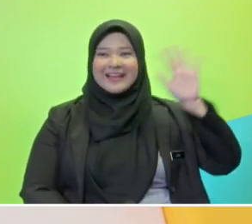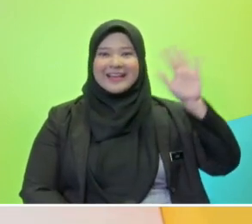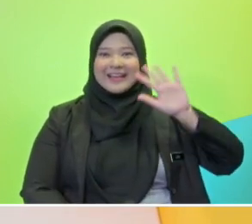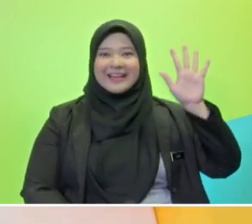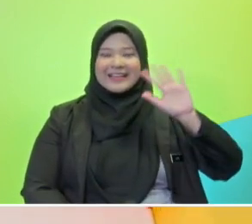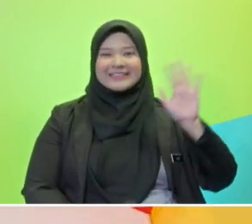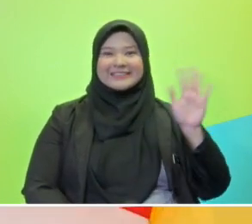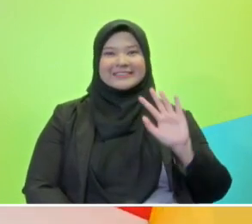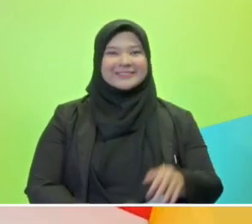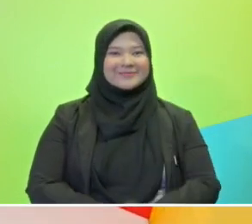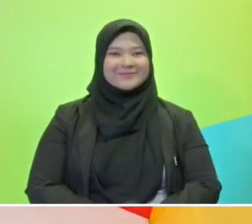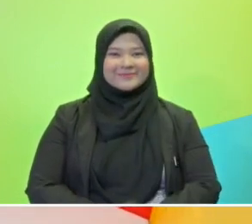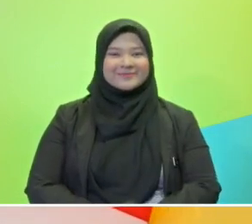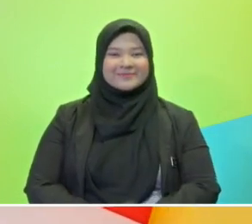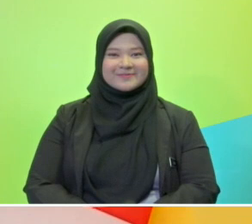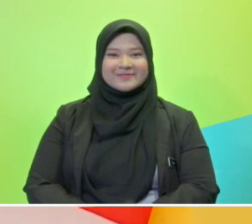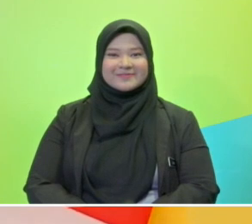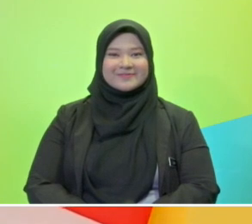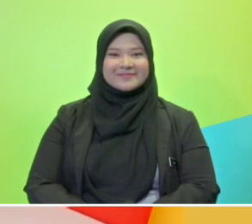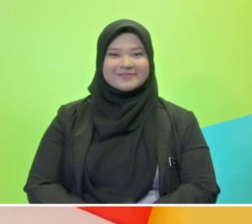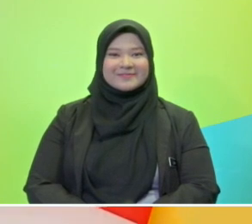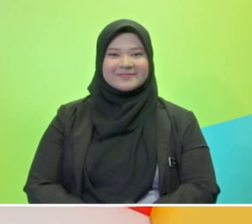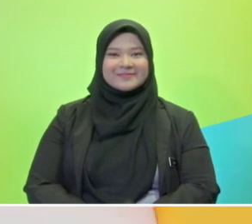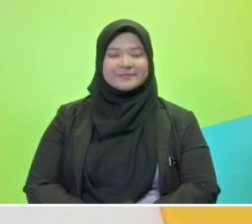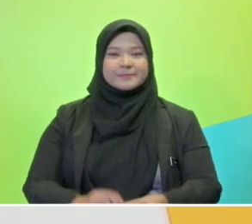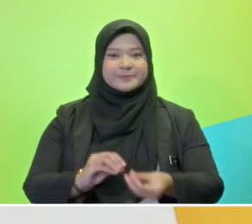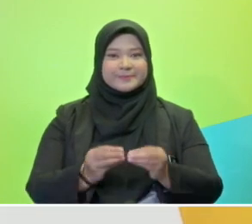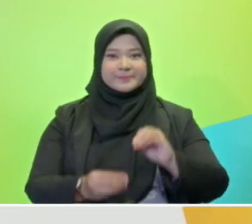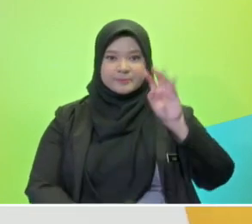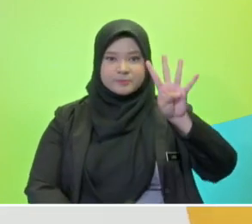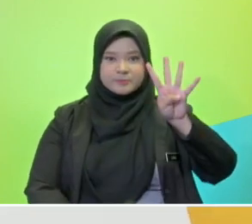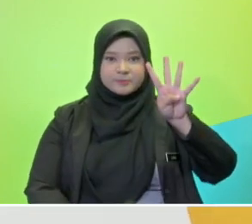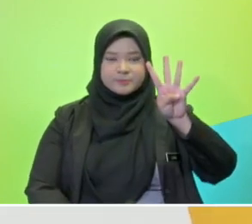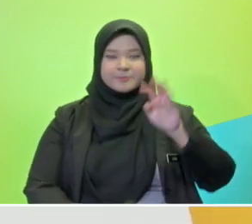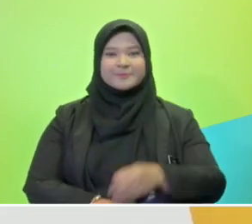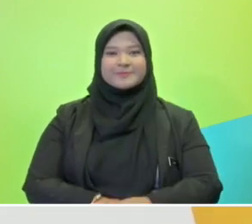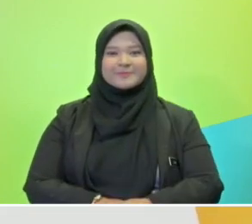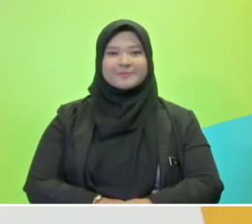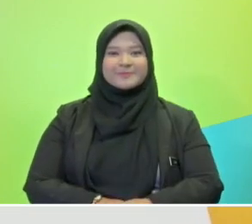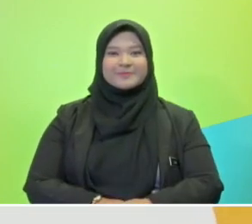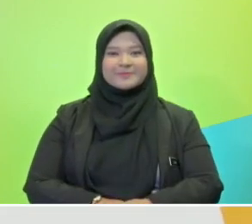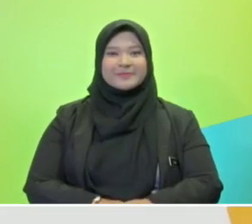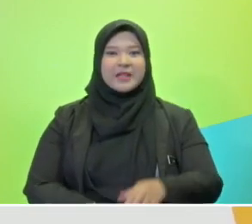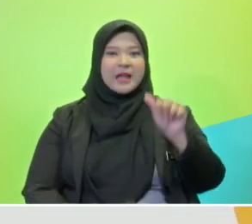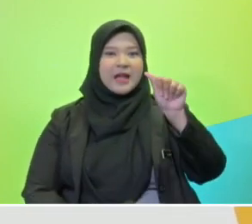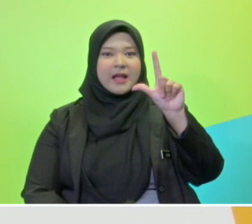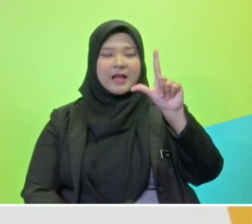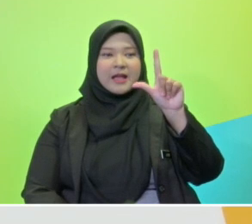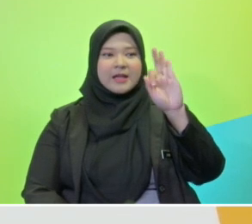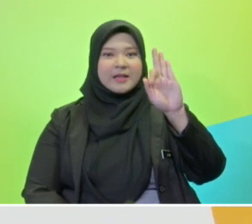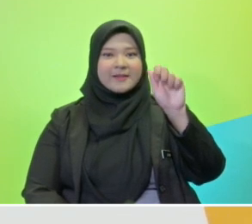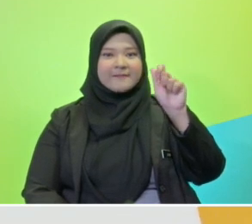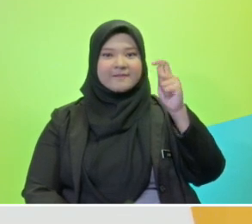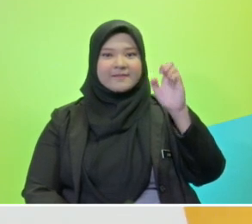teacher. Hello, Mirza. Nice to meet you as well. And last but not least. Okay, we have Muhammad Al-Fateh from SK